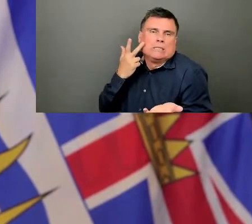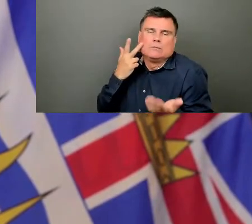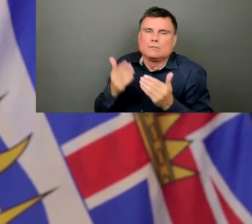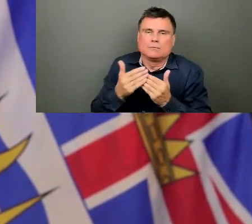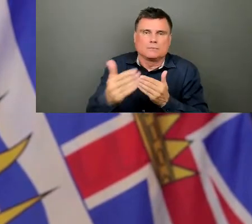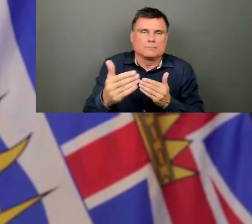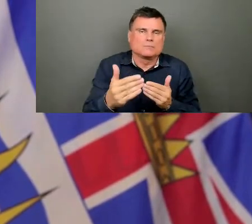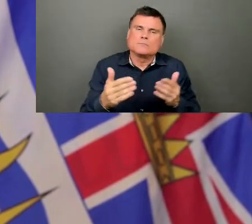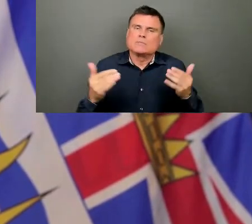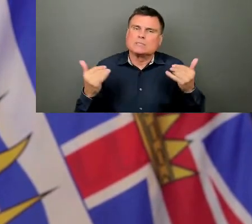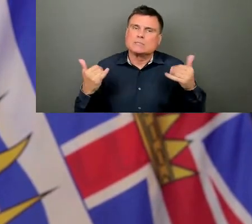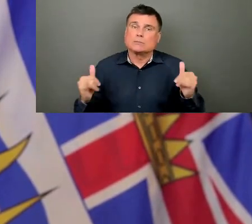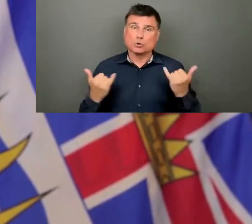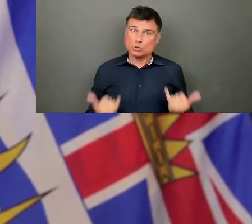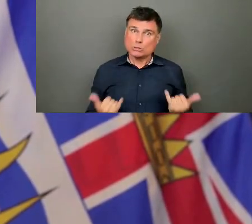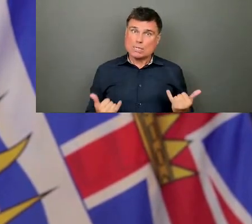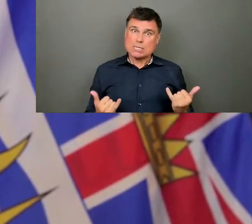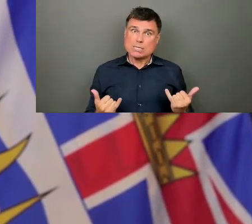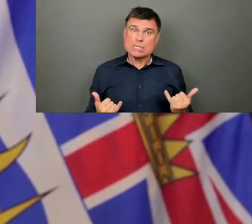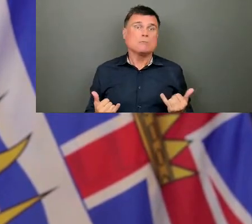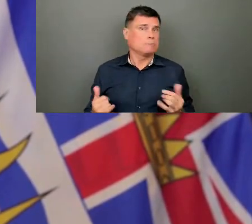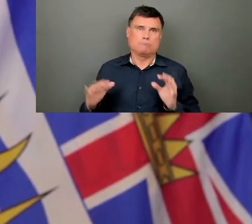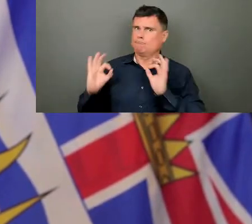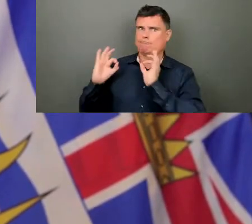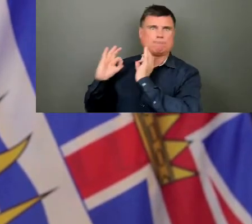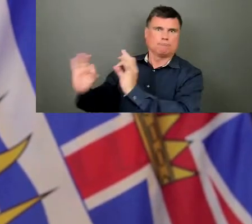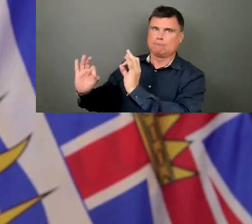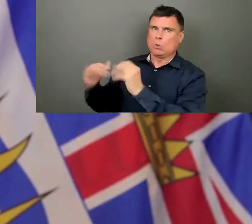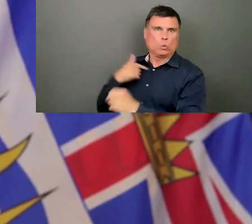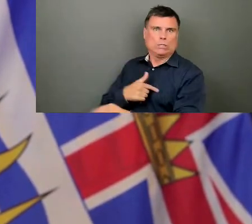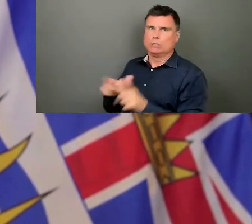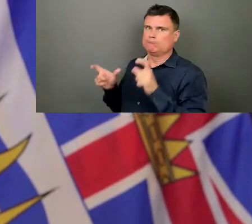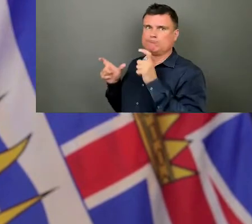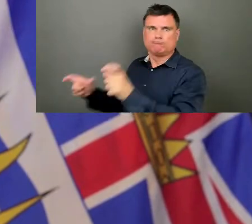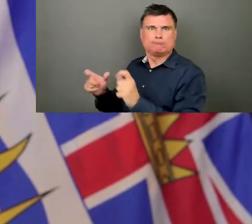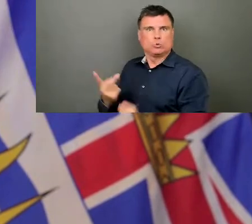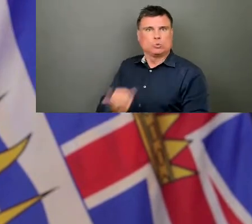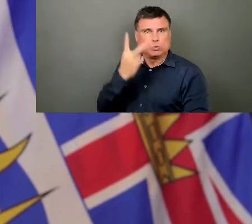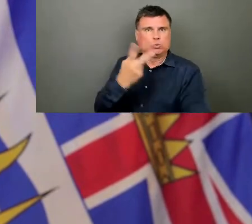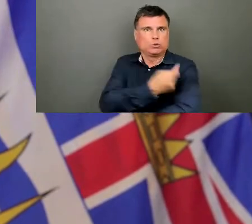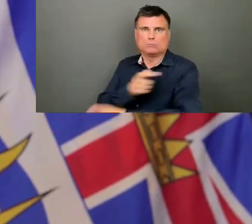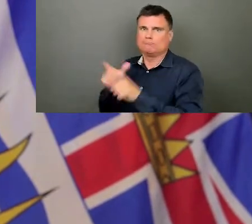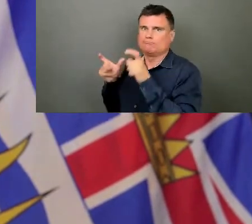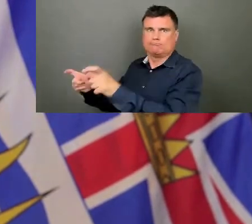dose? So lots more to come on that over the next few weeks and months.